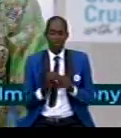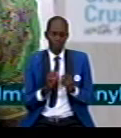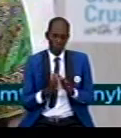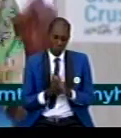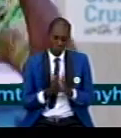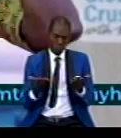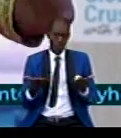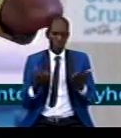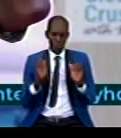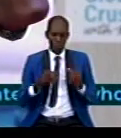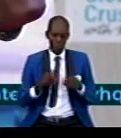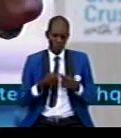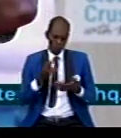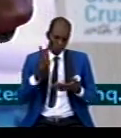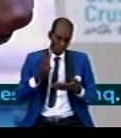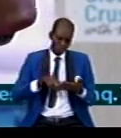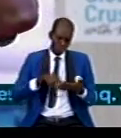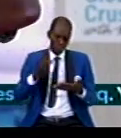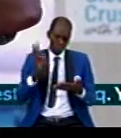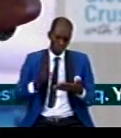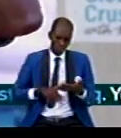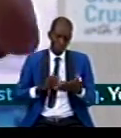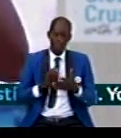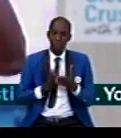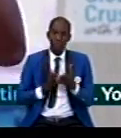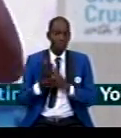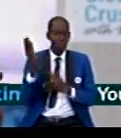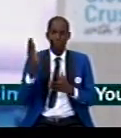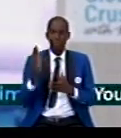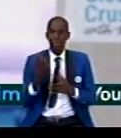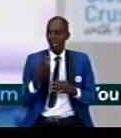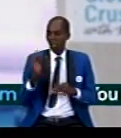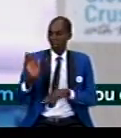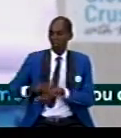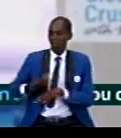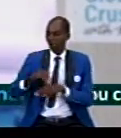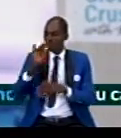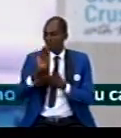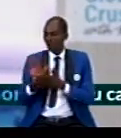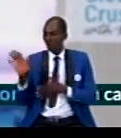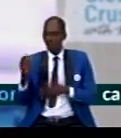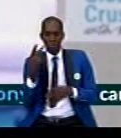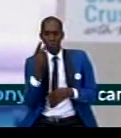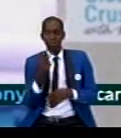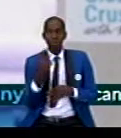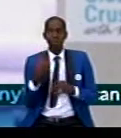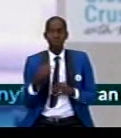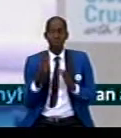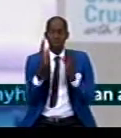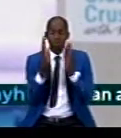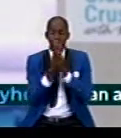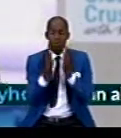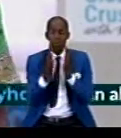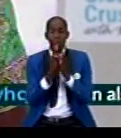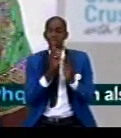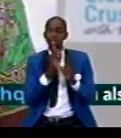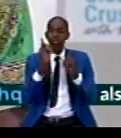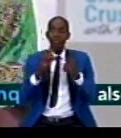happened. That prayer that I've been, that miracle that I've been expecting ever since, that it has happened. It has happened. God has healed me of